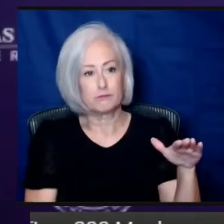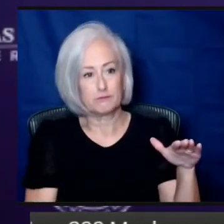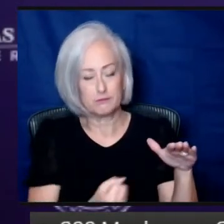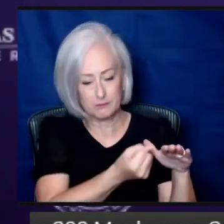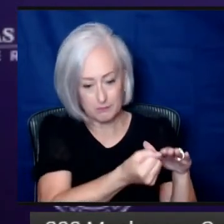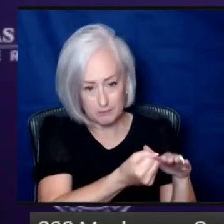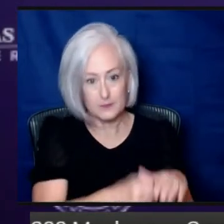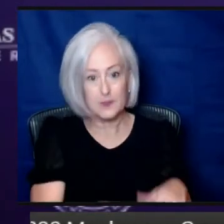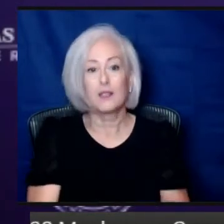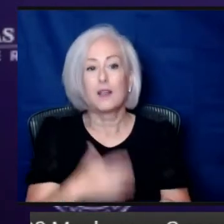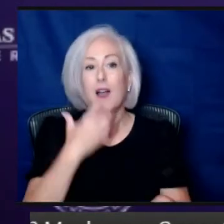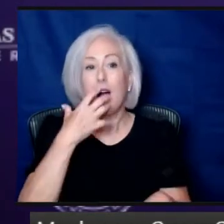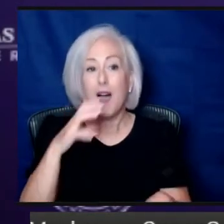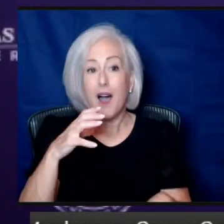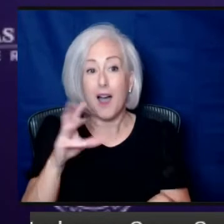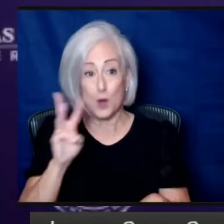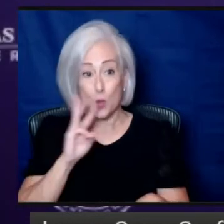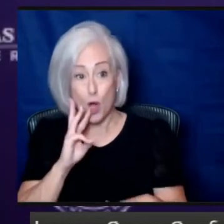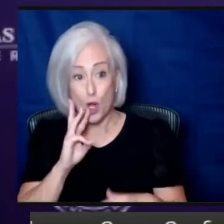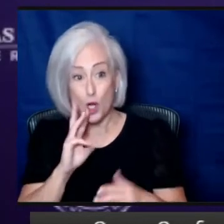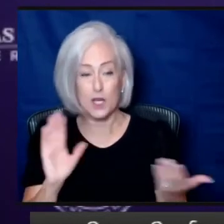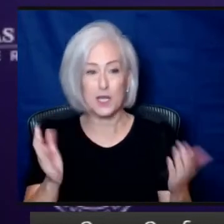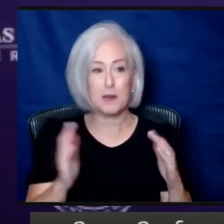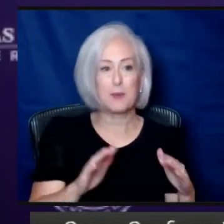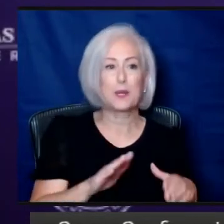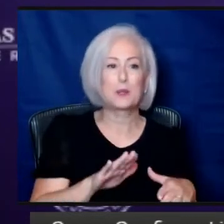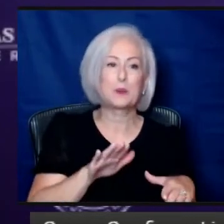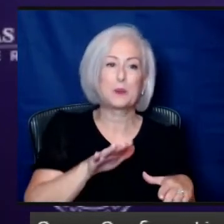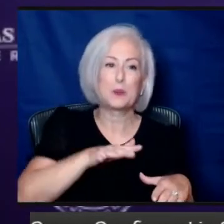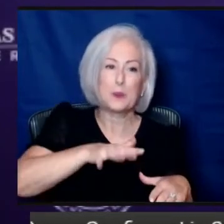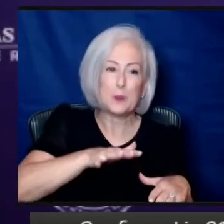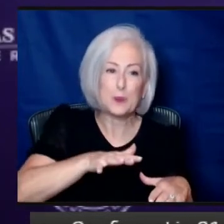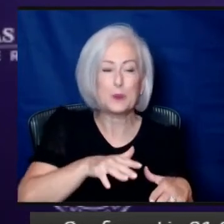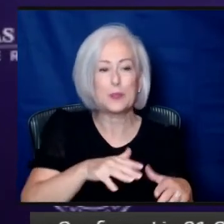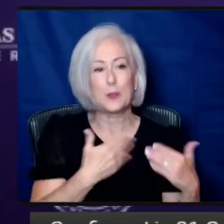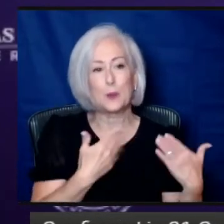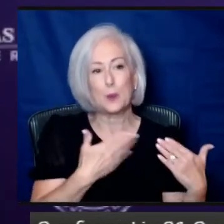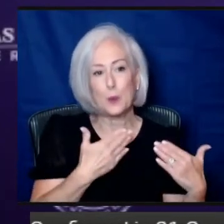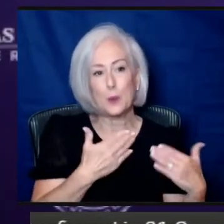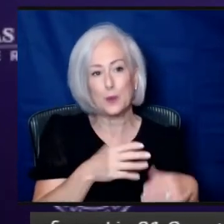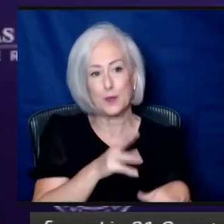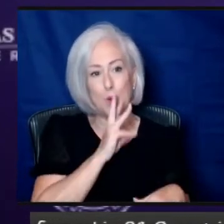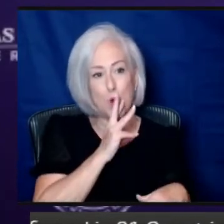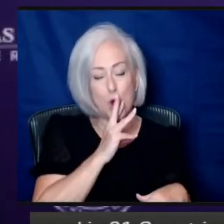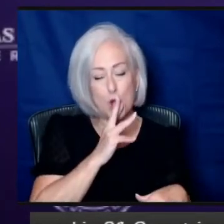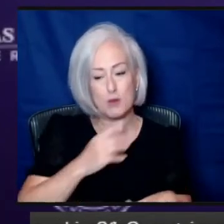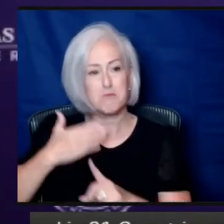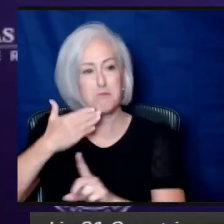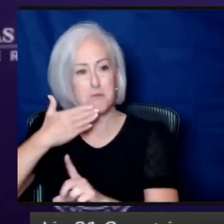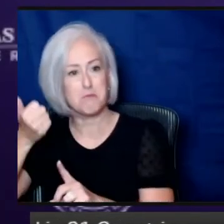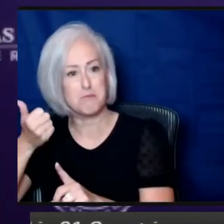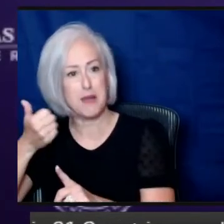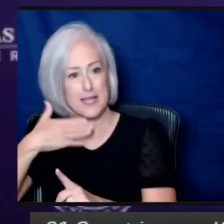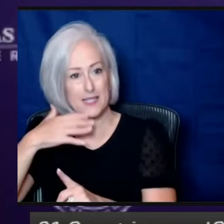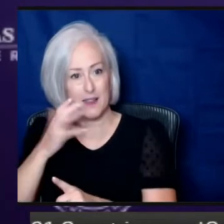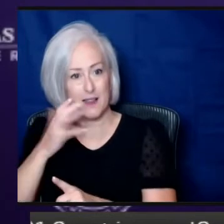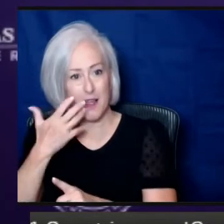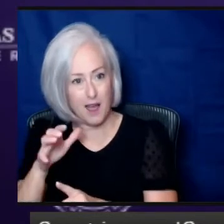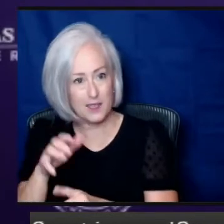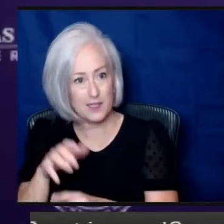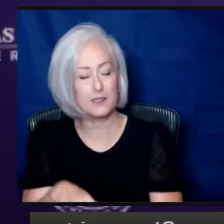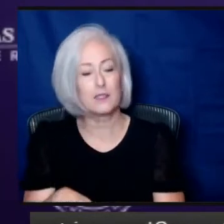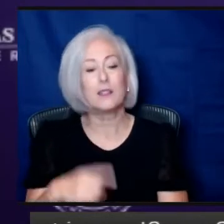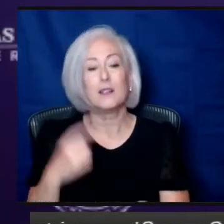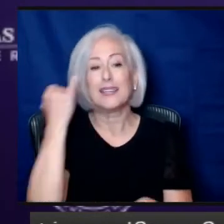cool or lukewarm water to have a better ability to kill those germs. So I think anything that can go into the dishwasher is probably going to be a safer bet,